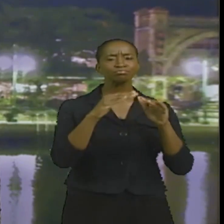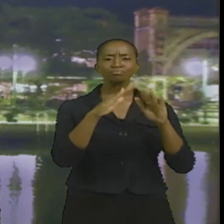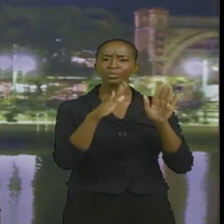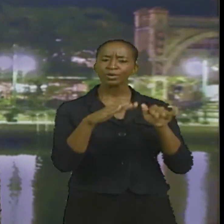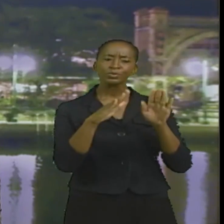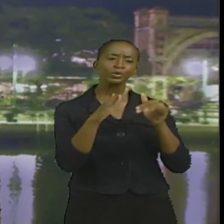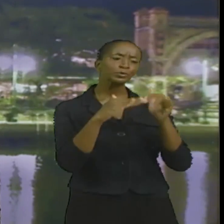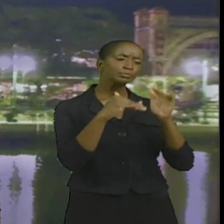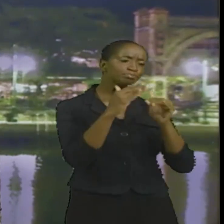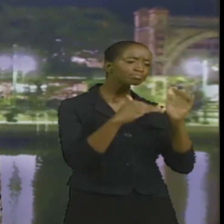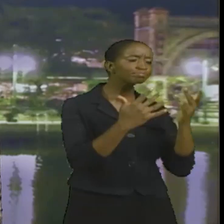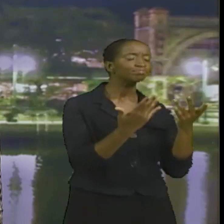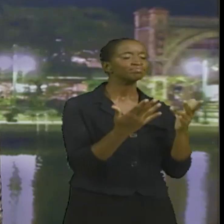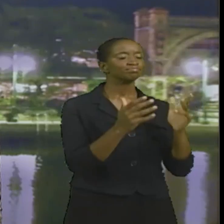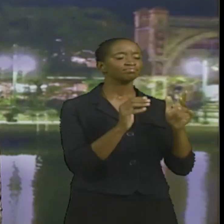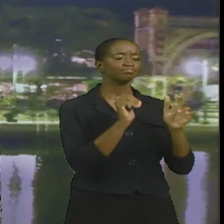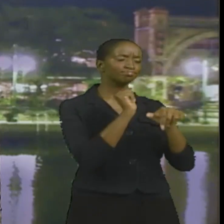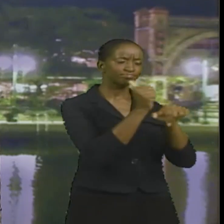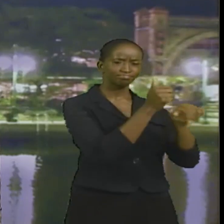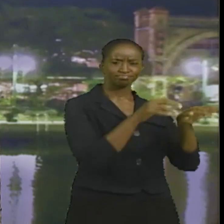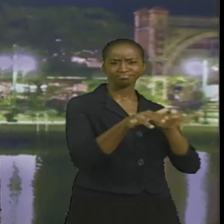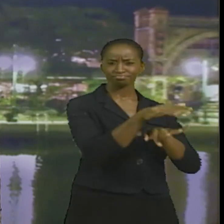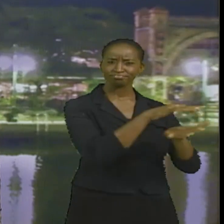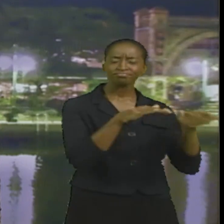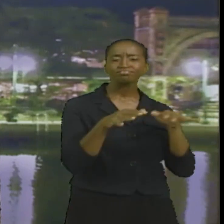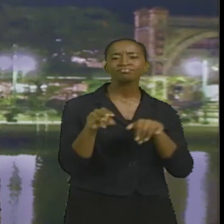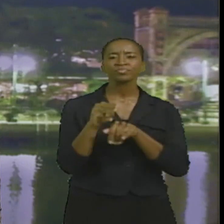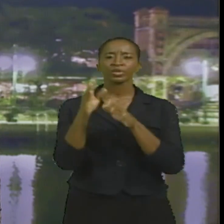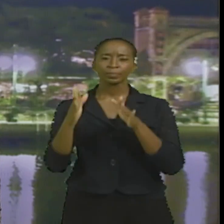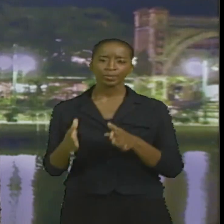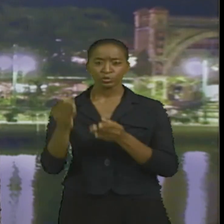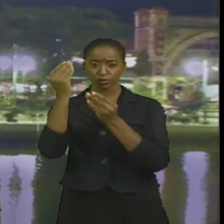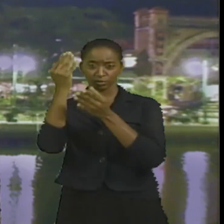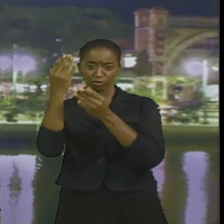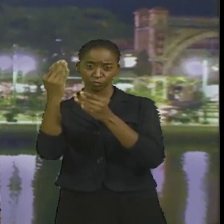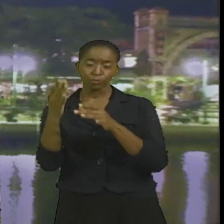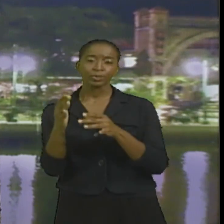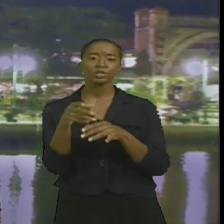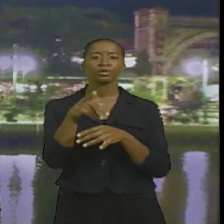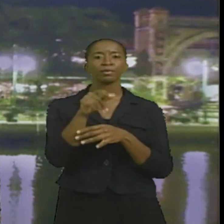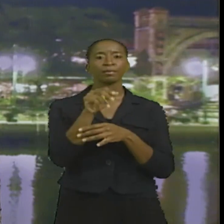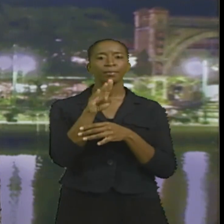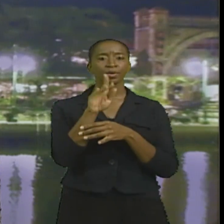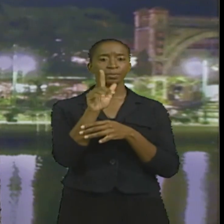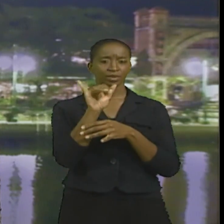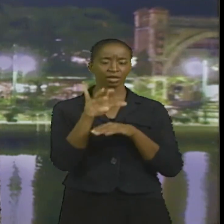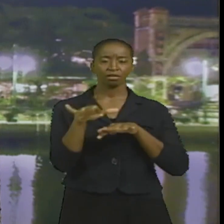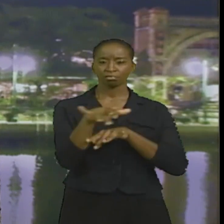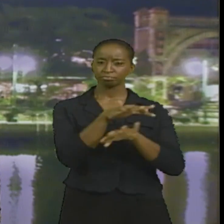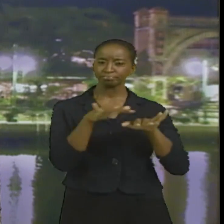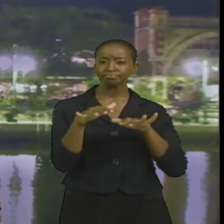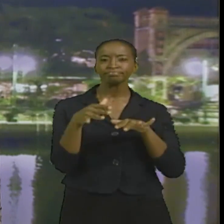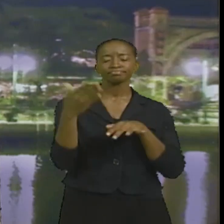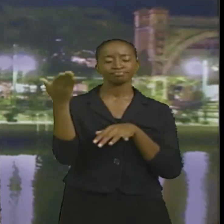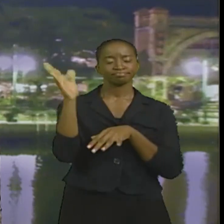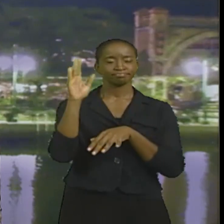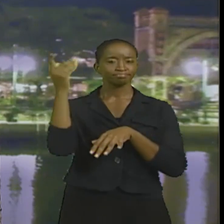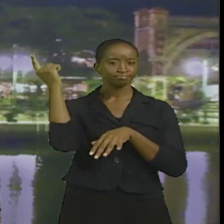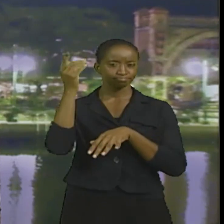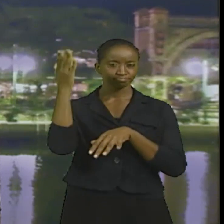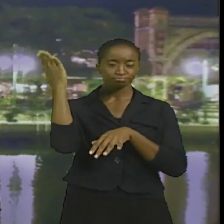of the island explored. Minister of Information, Broadcasting and Public Affairs, Senator Lucille Moe, made the comment as she led off debate on